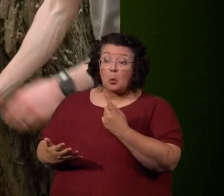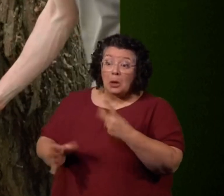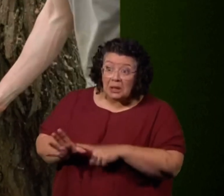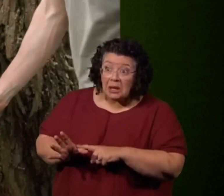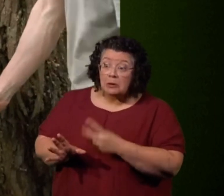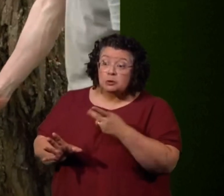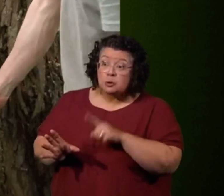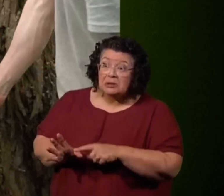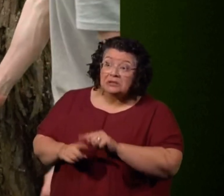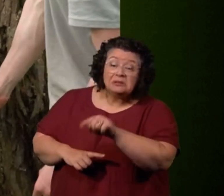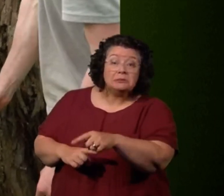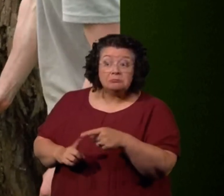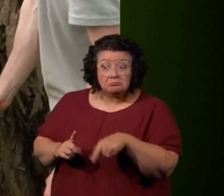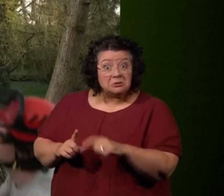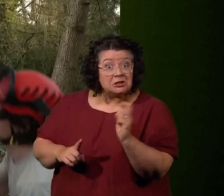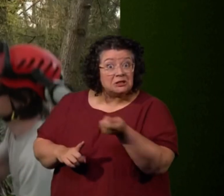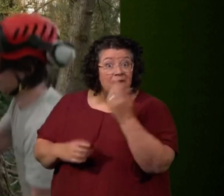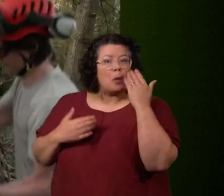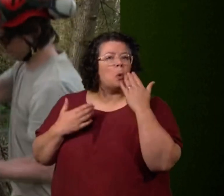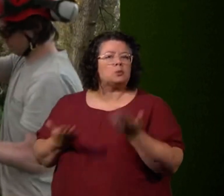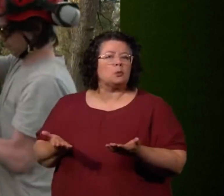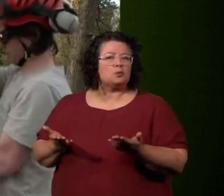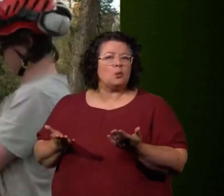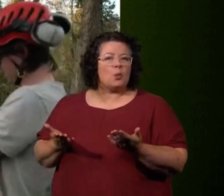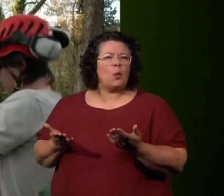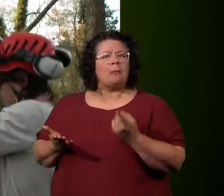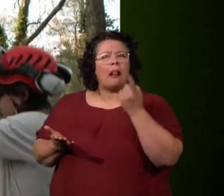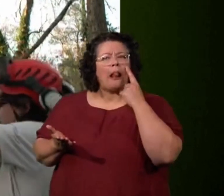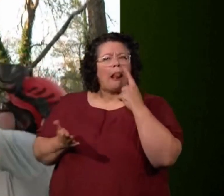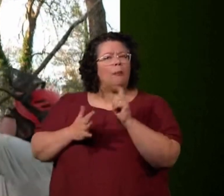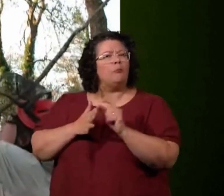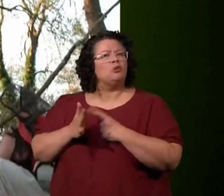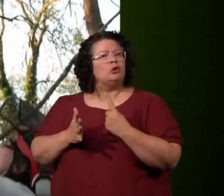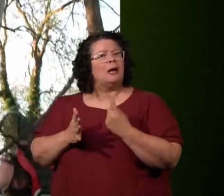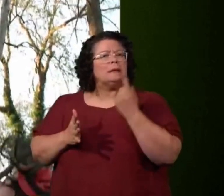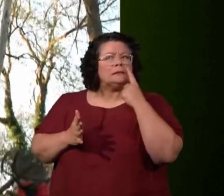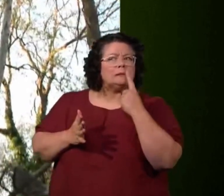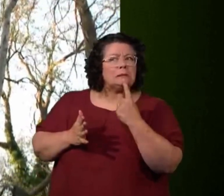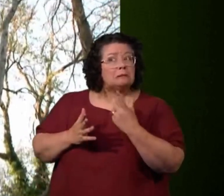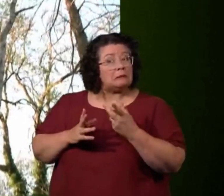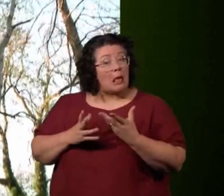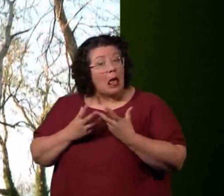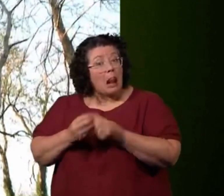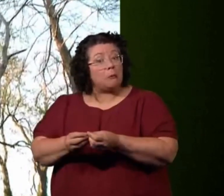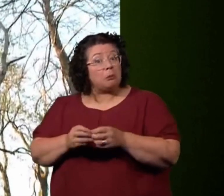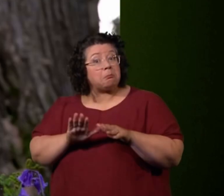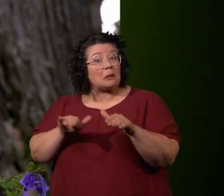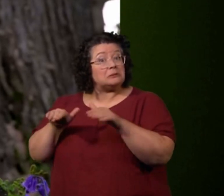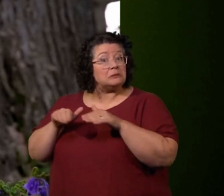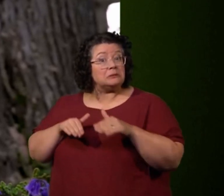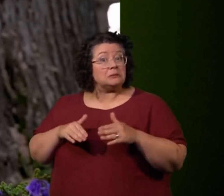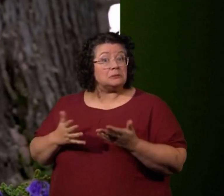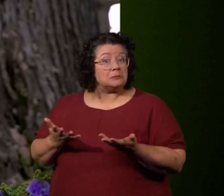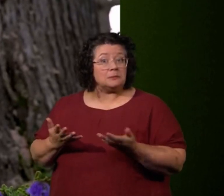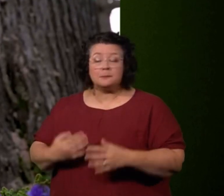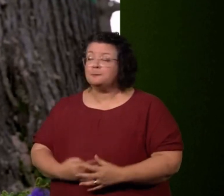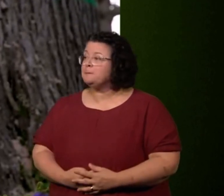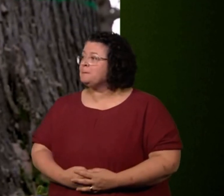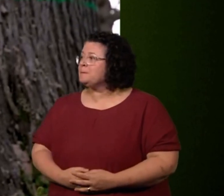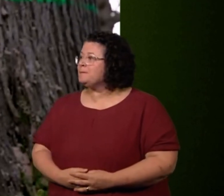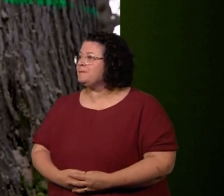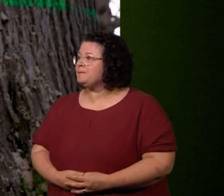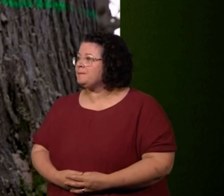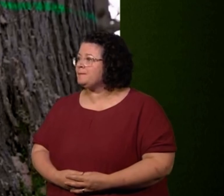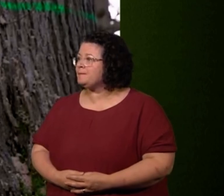is, it's projects such as these that are providing pioneering new means to safeguard the future